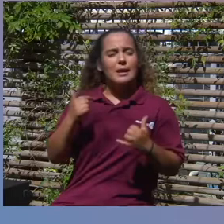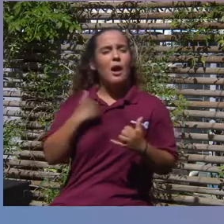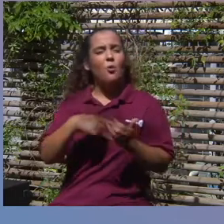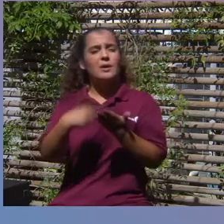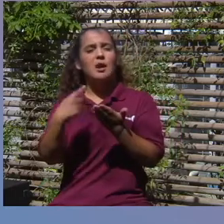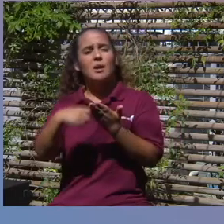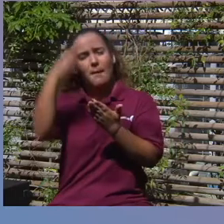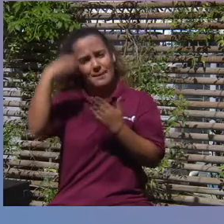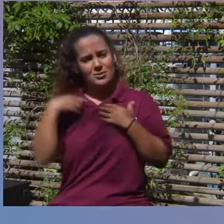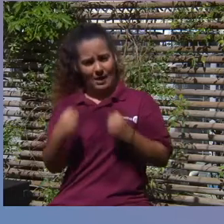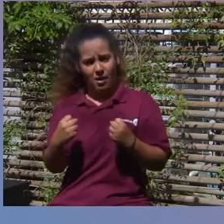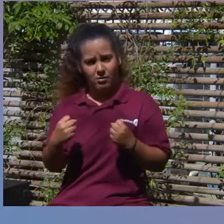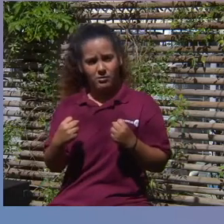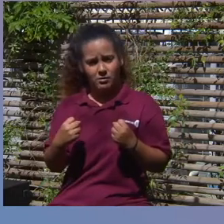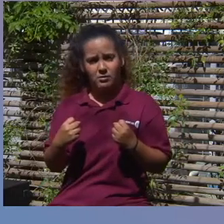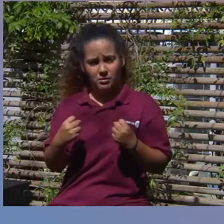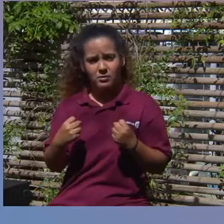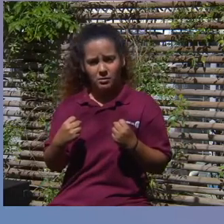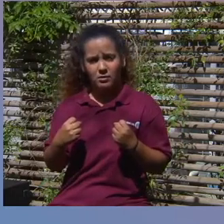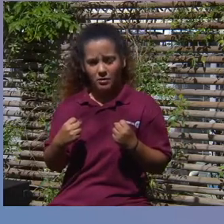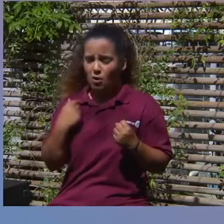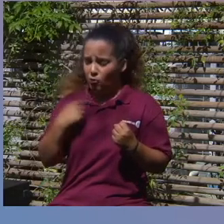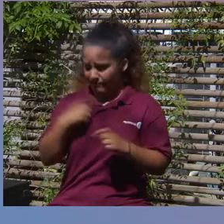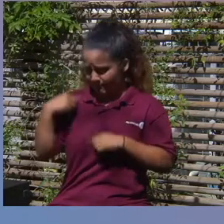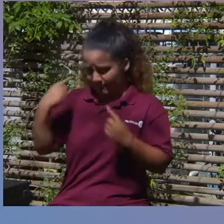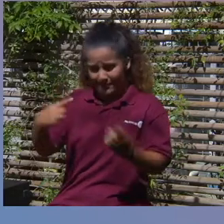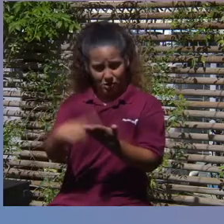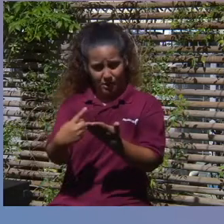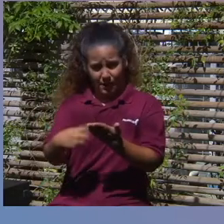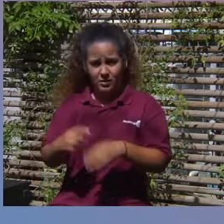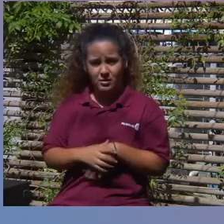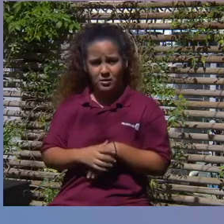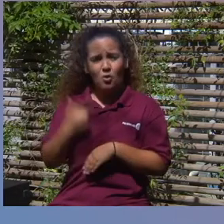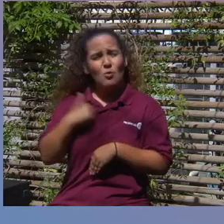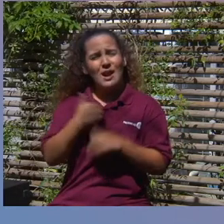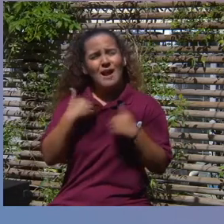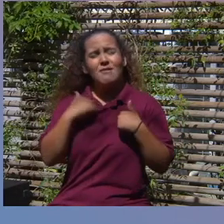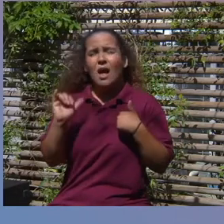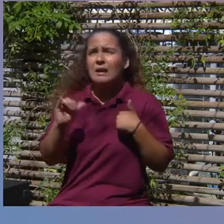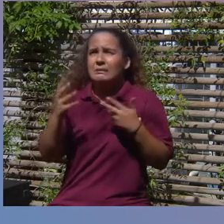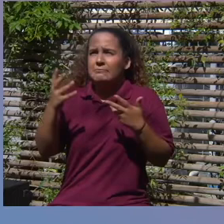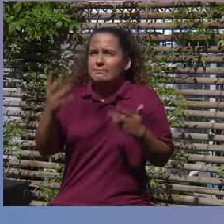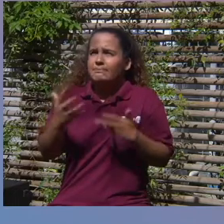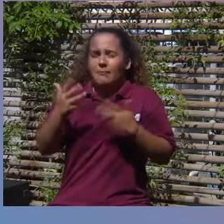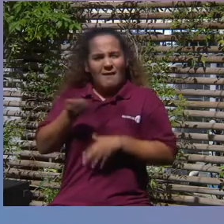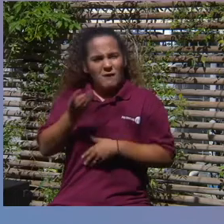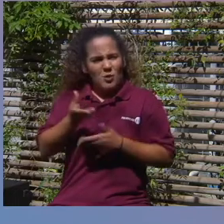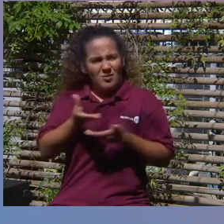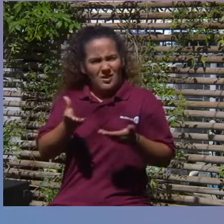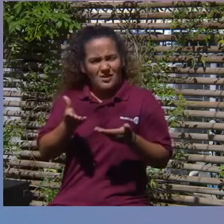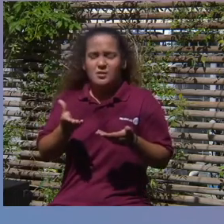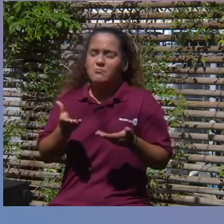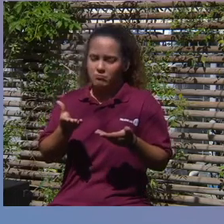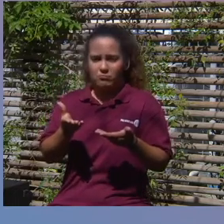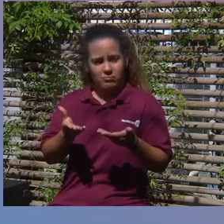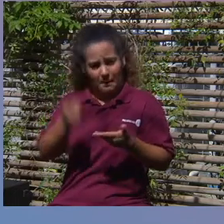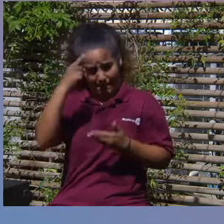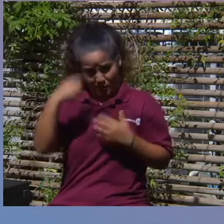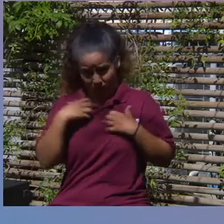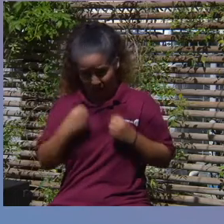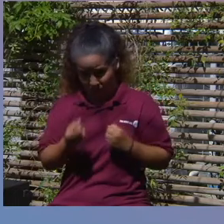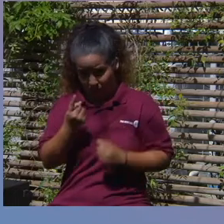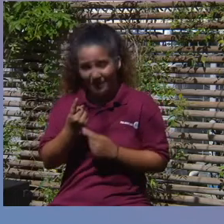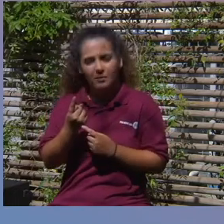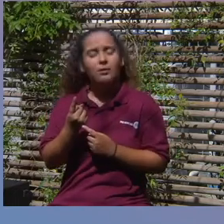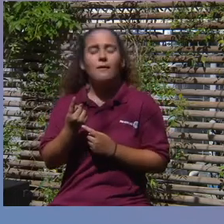health, you know, the way, when we as Beam talk about it, we have like, a couple of different things we gotta honor. Like, the mental health, one, is